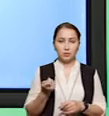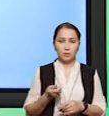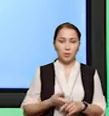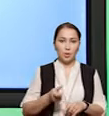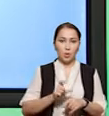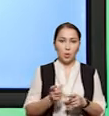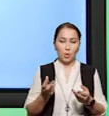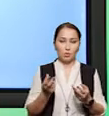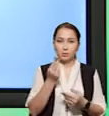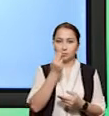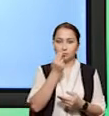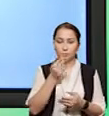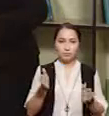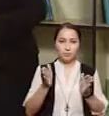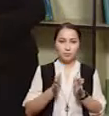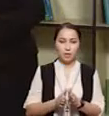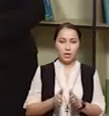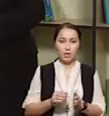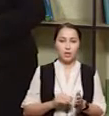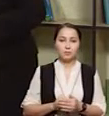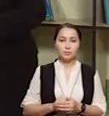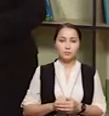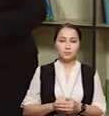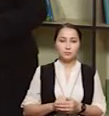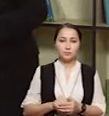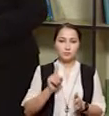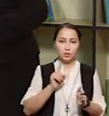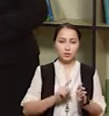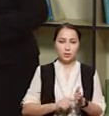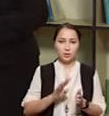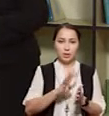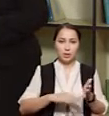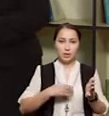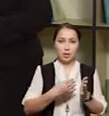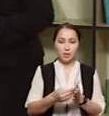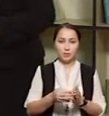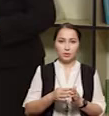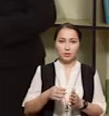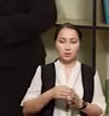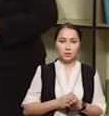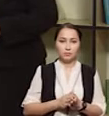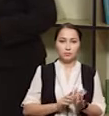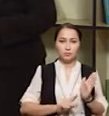juda ozchilikni tashkil etar ekan. Haqiqatdan ham grafikni bosh tomonida